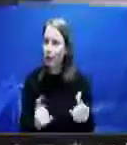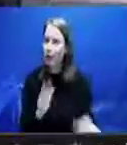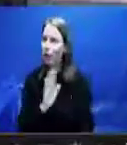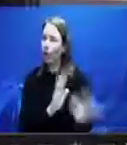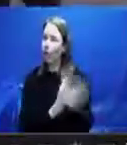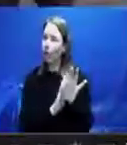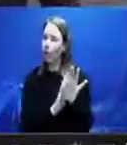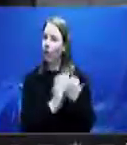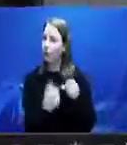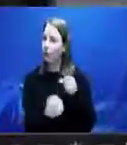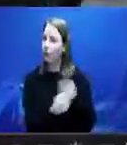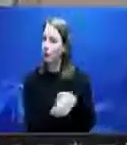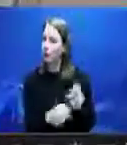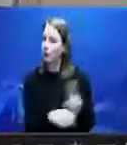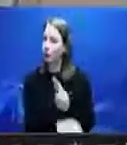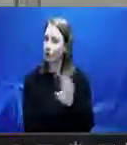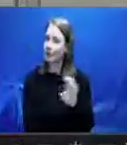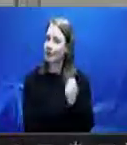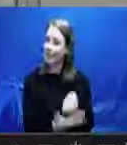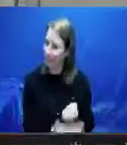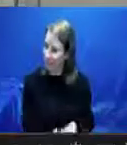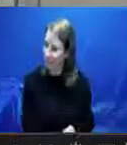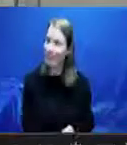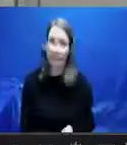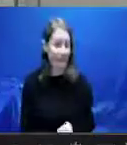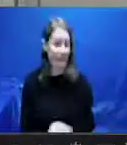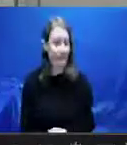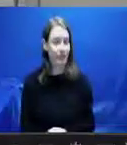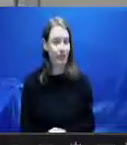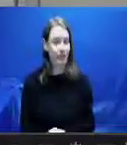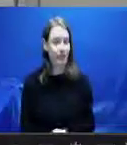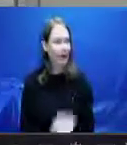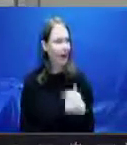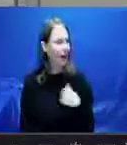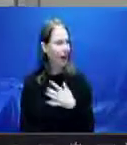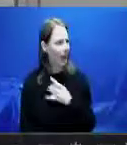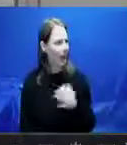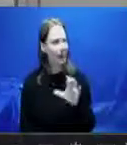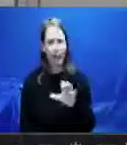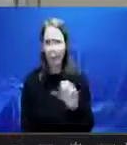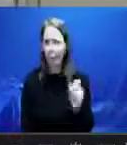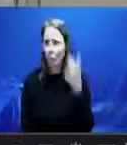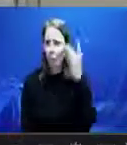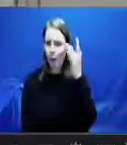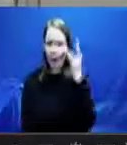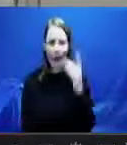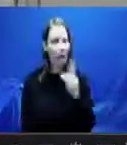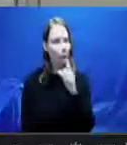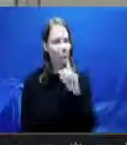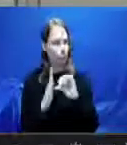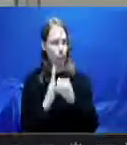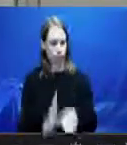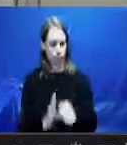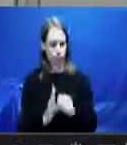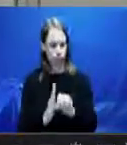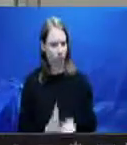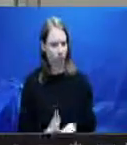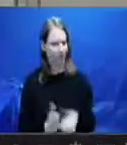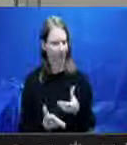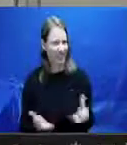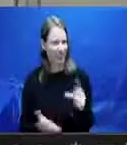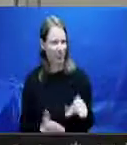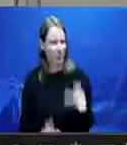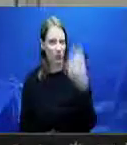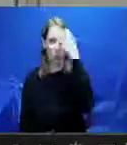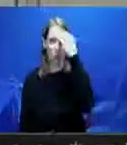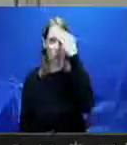things that we get our information from. So the nice thing about this is that there's a heavy component in these standards that try to address the things that kids are going to need to know as they walk into